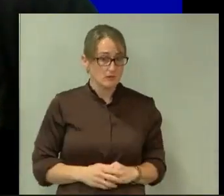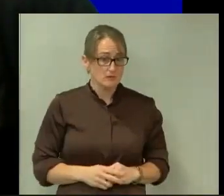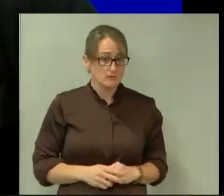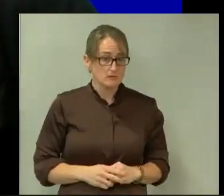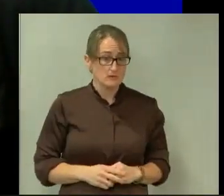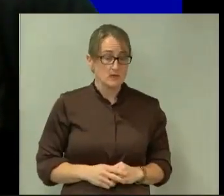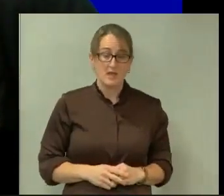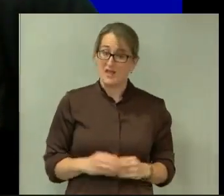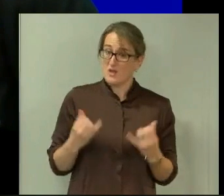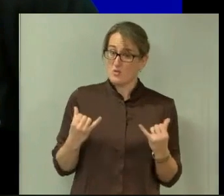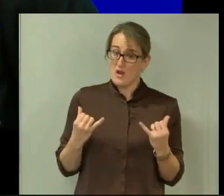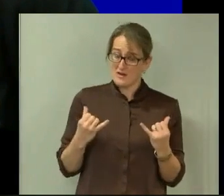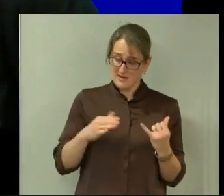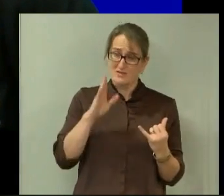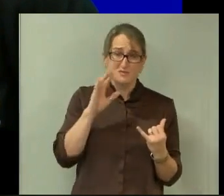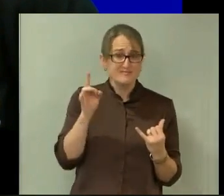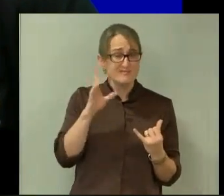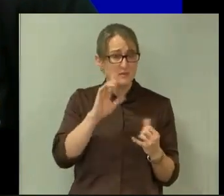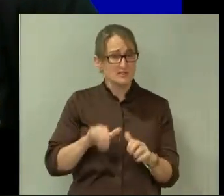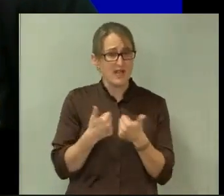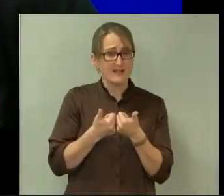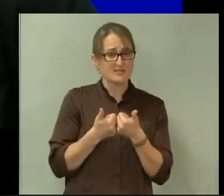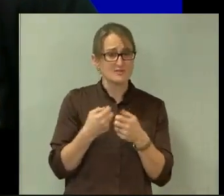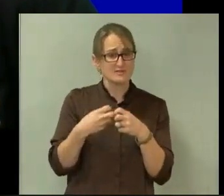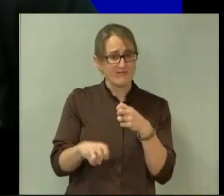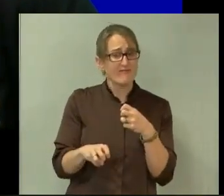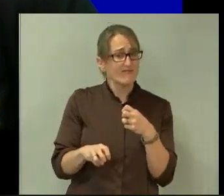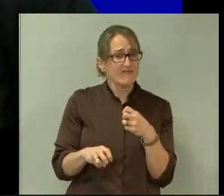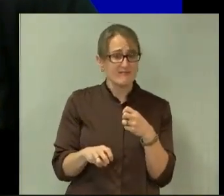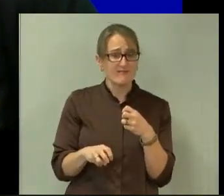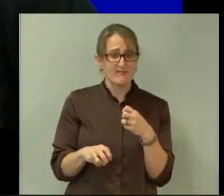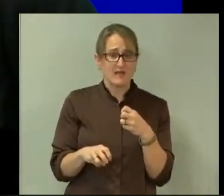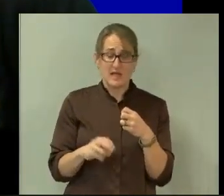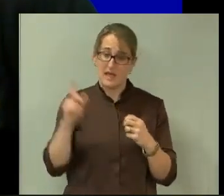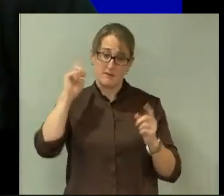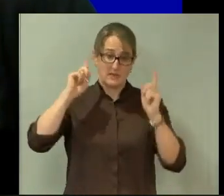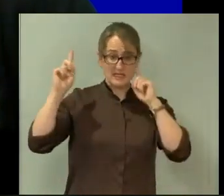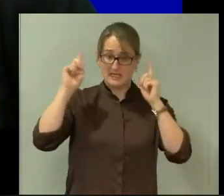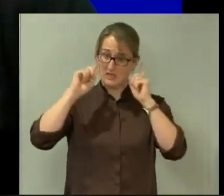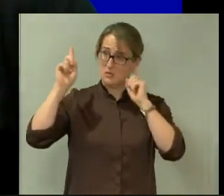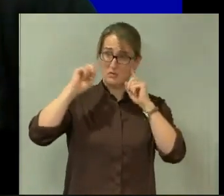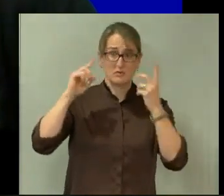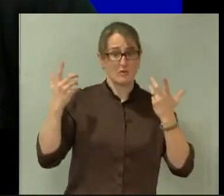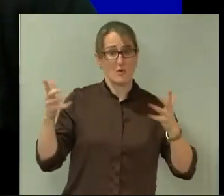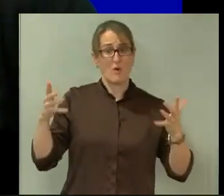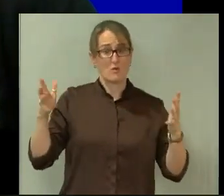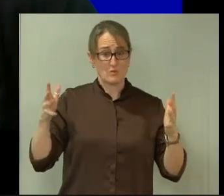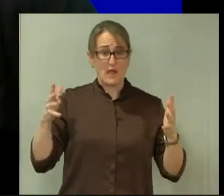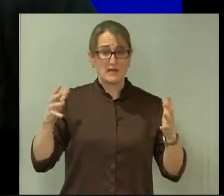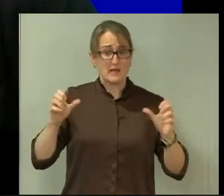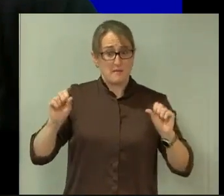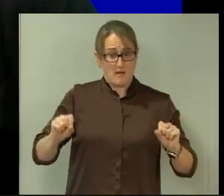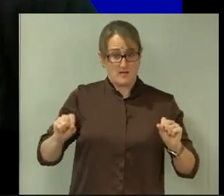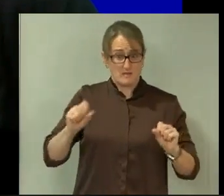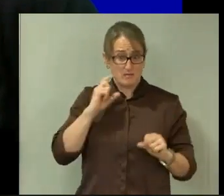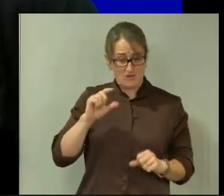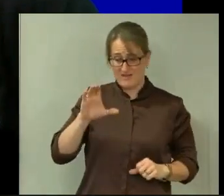very difficult to do. I'm hearing daily already about layoffs to a lot of our classified